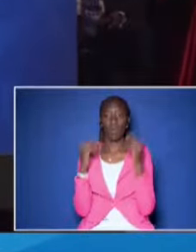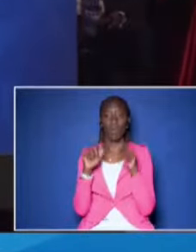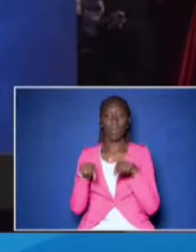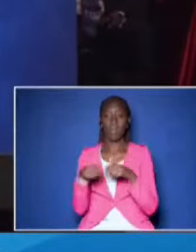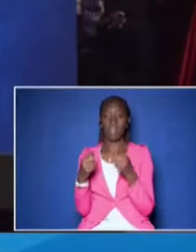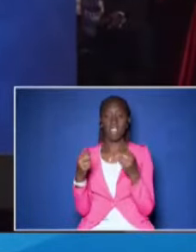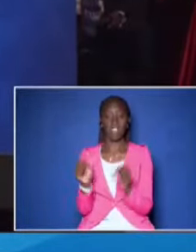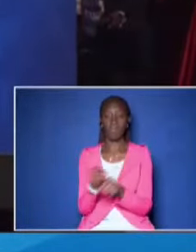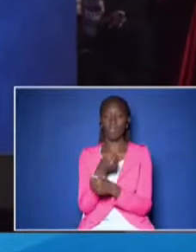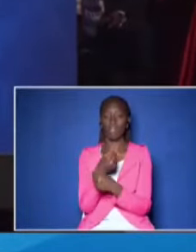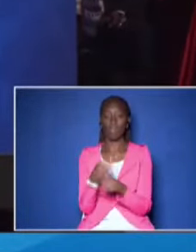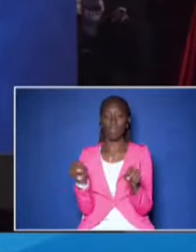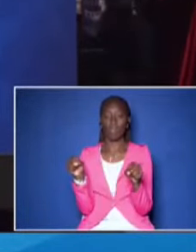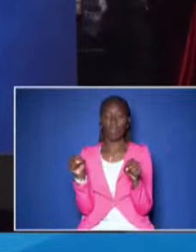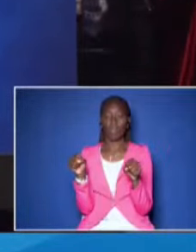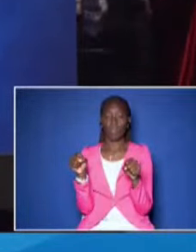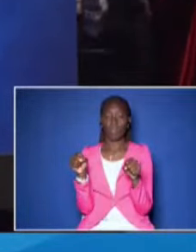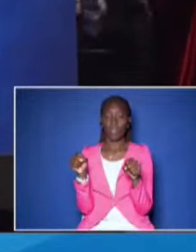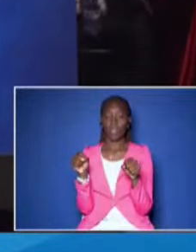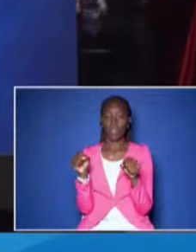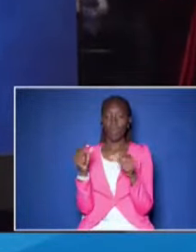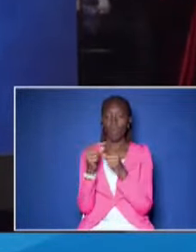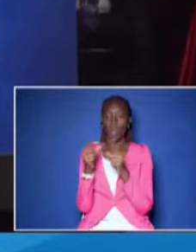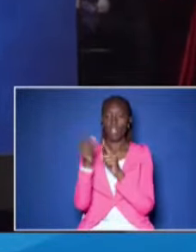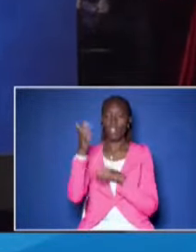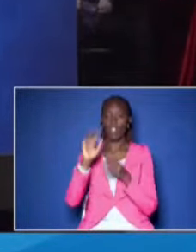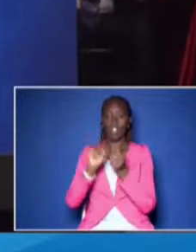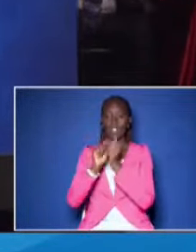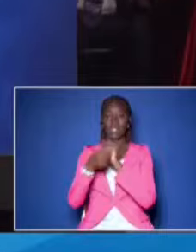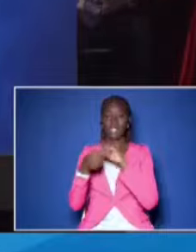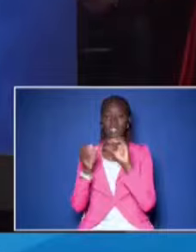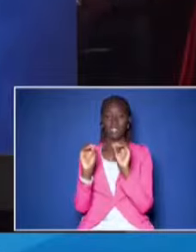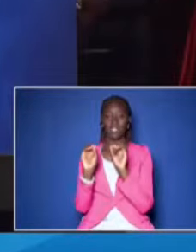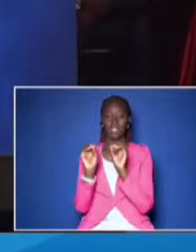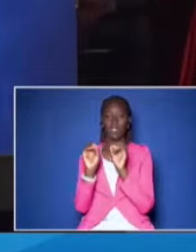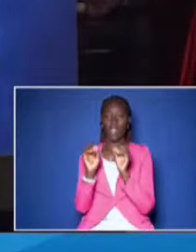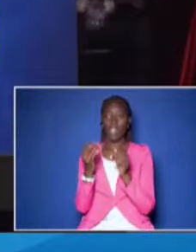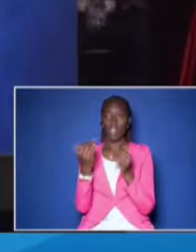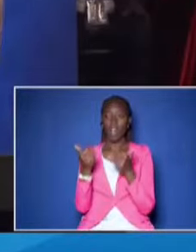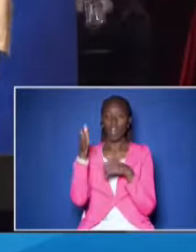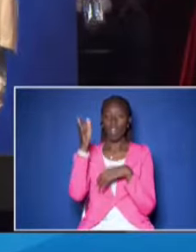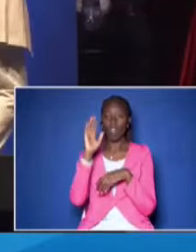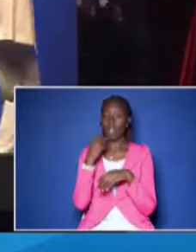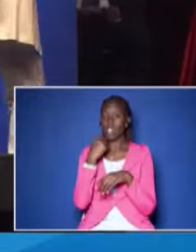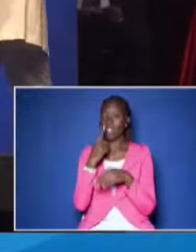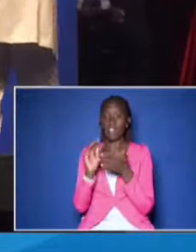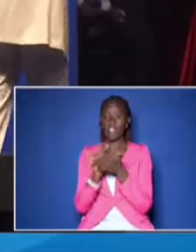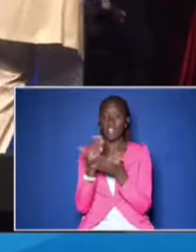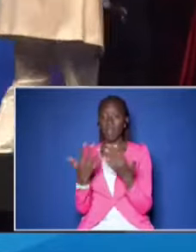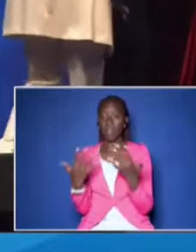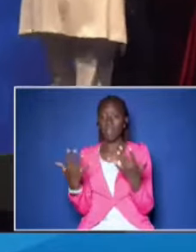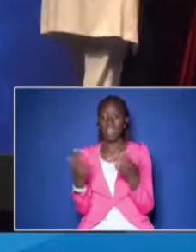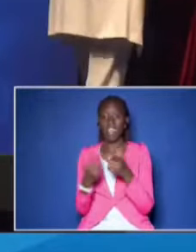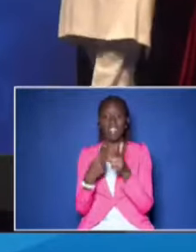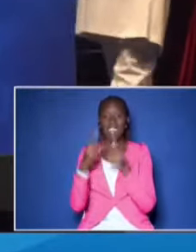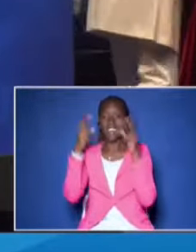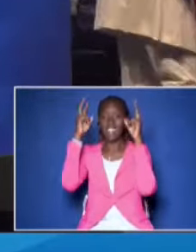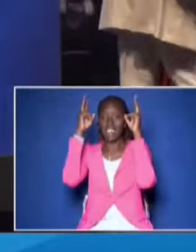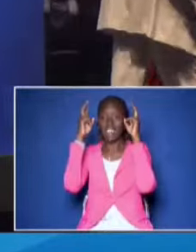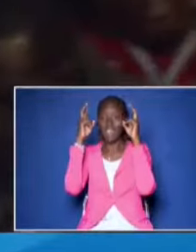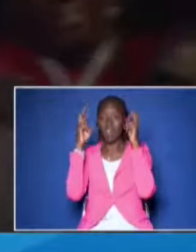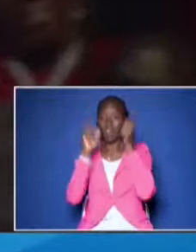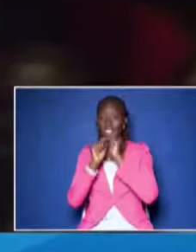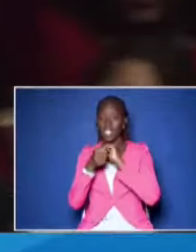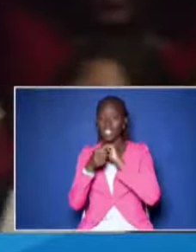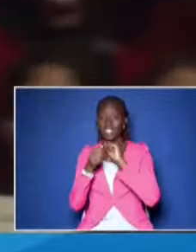be broken it cannot change and God says something no devil